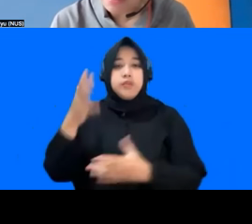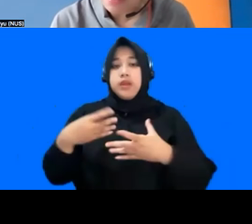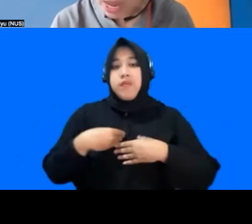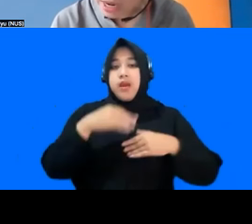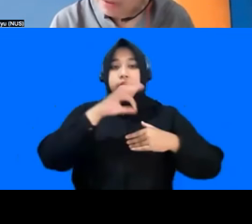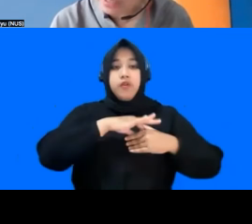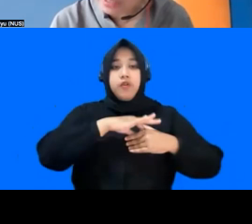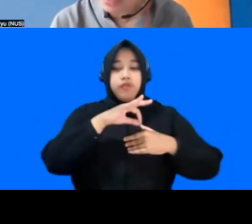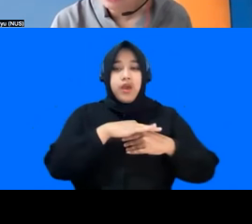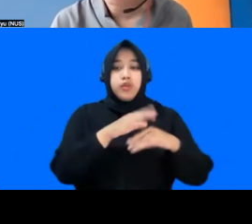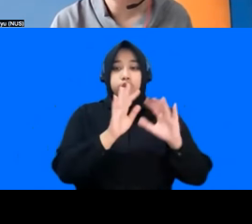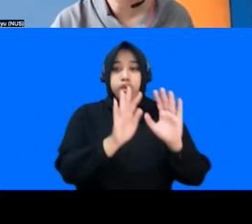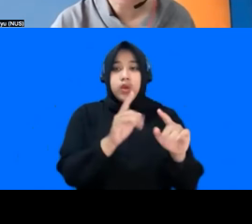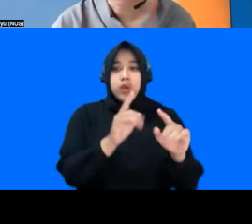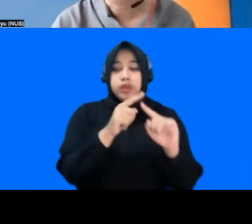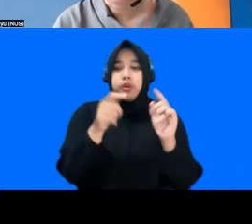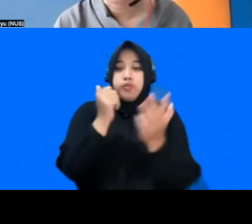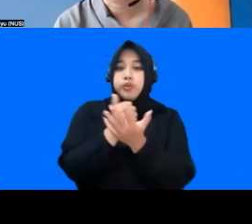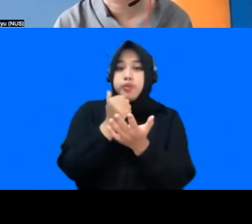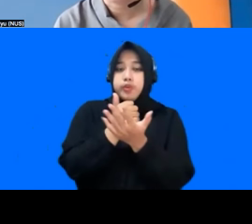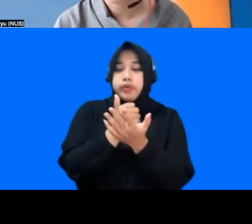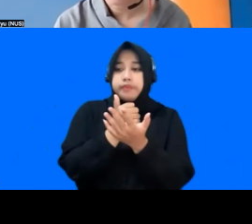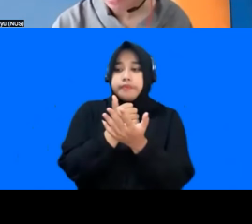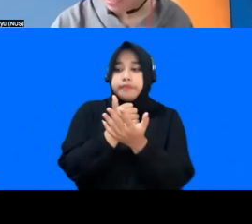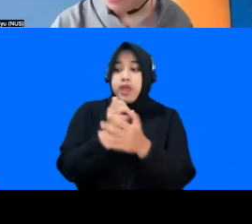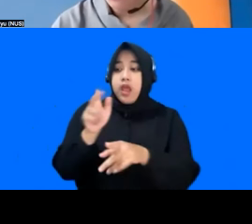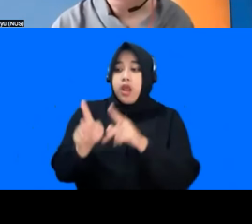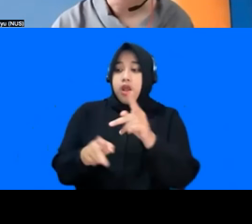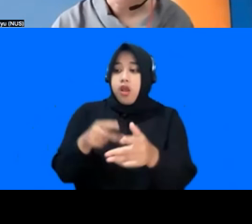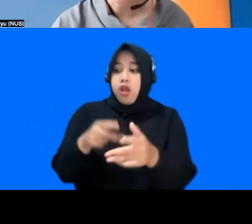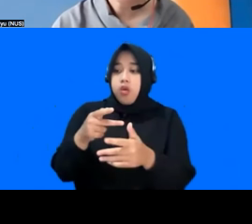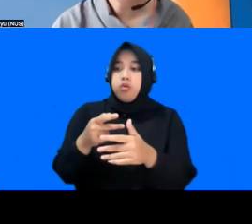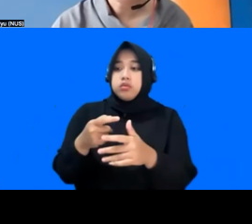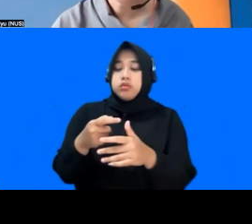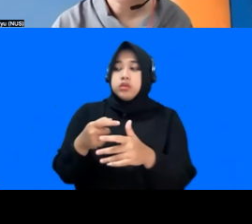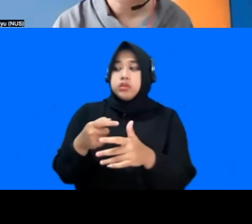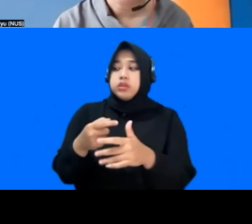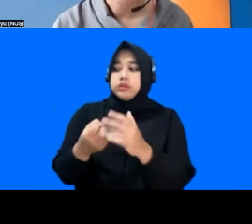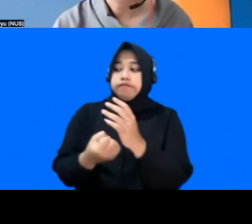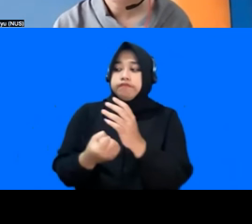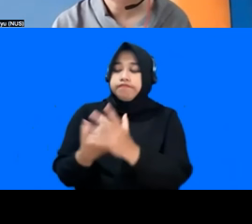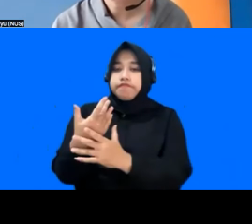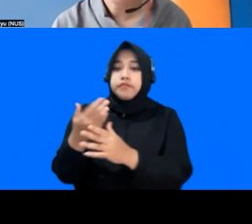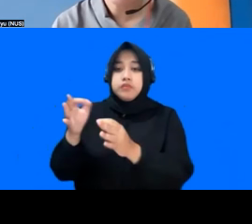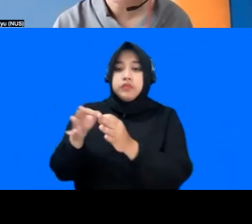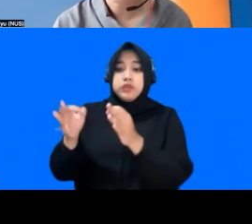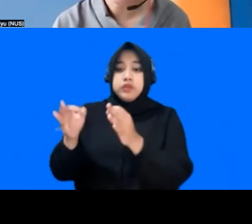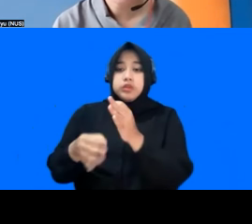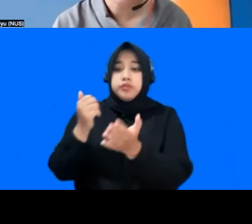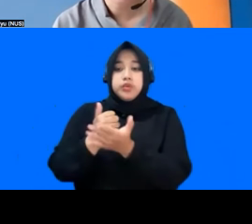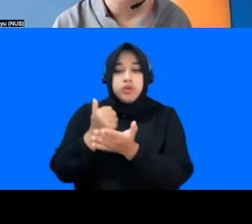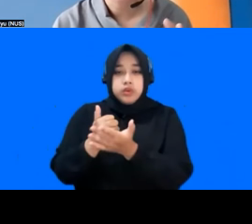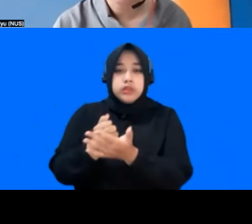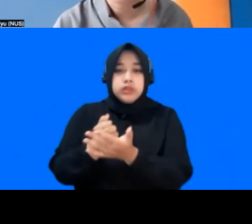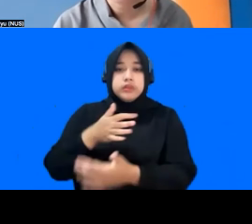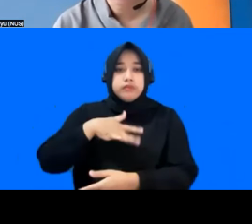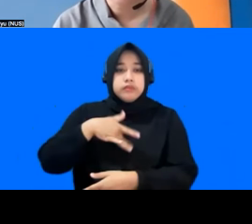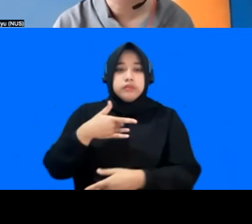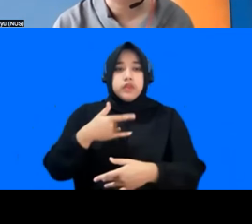be relevant to the rest of the society. Okay, I'd like to conclude my sharing today with